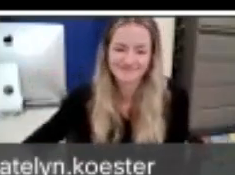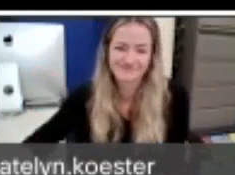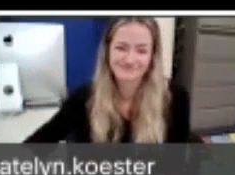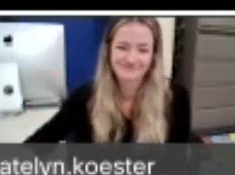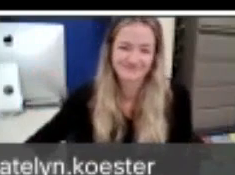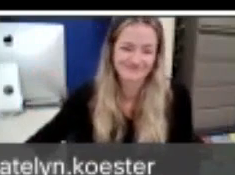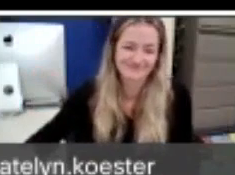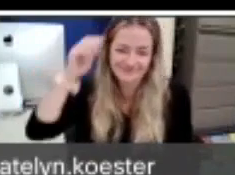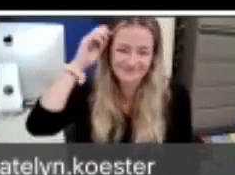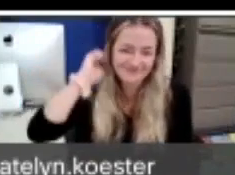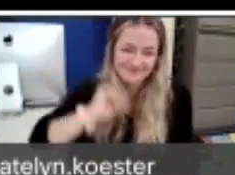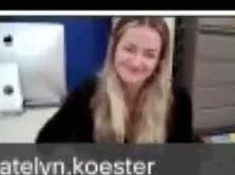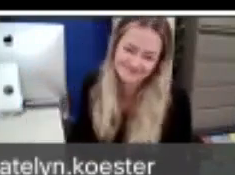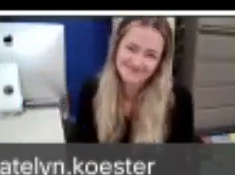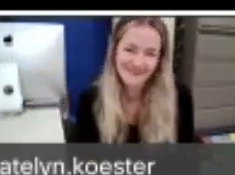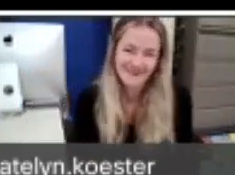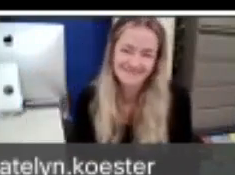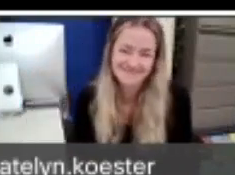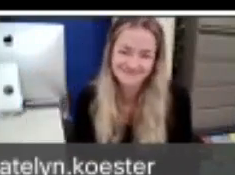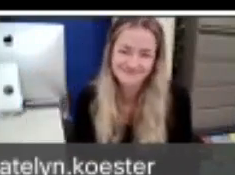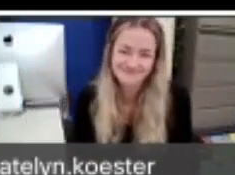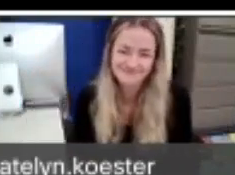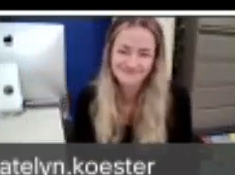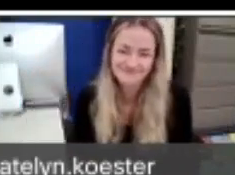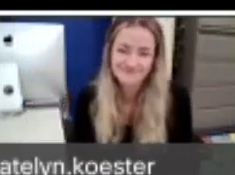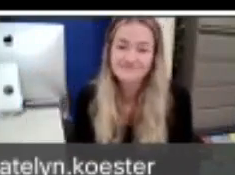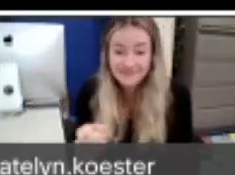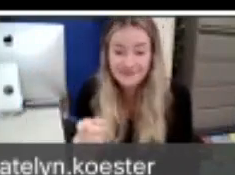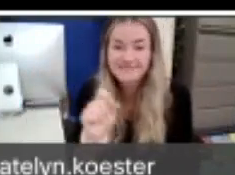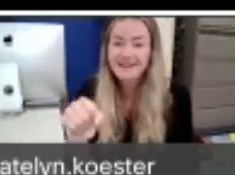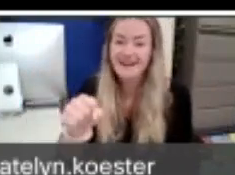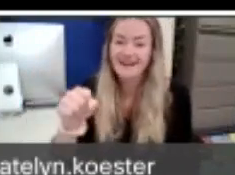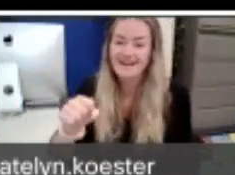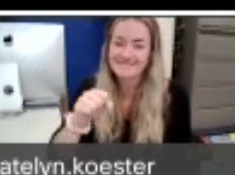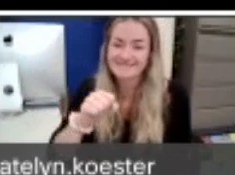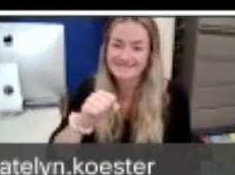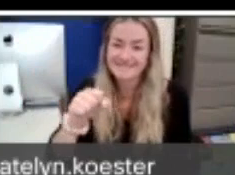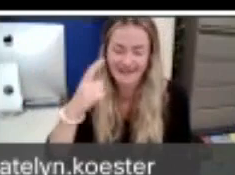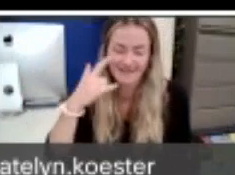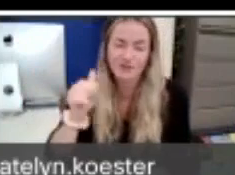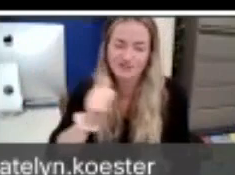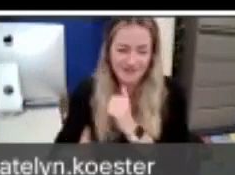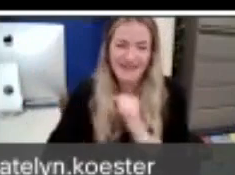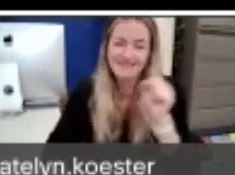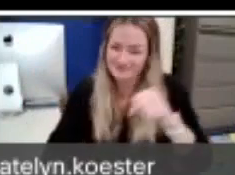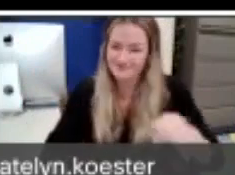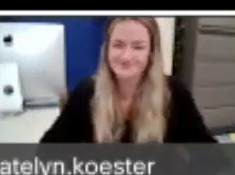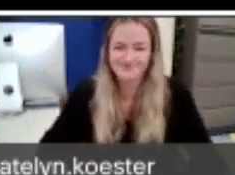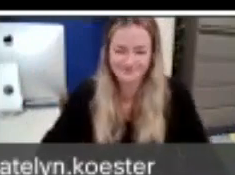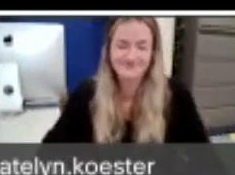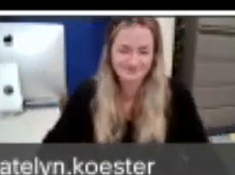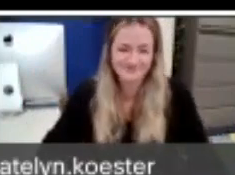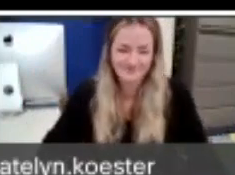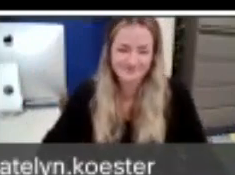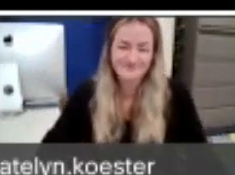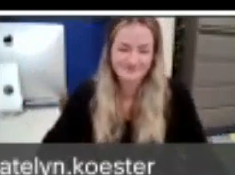New York just isn't quite there yet. Okay. And California just passed that. Oh,